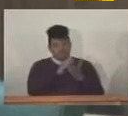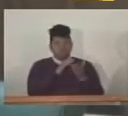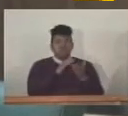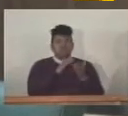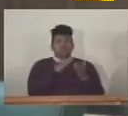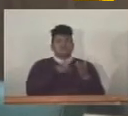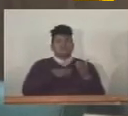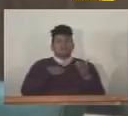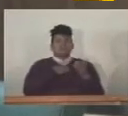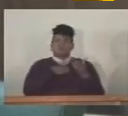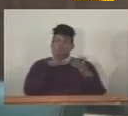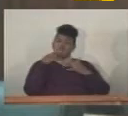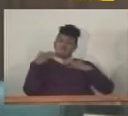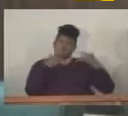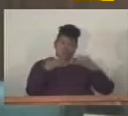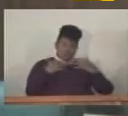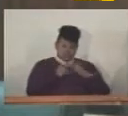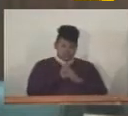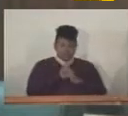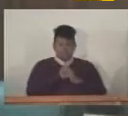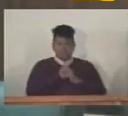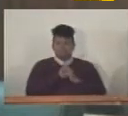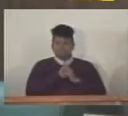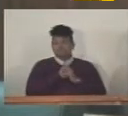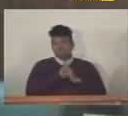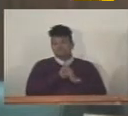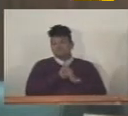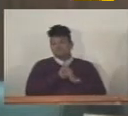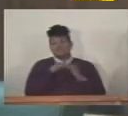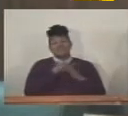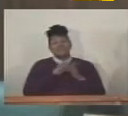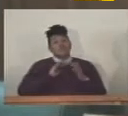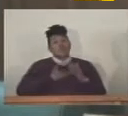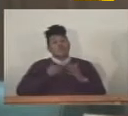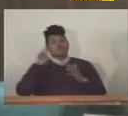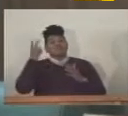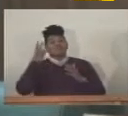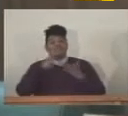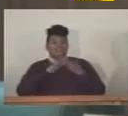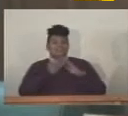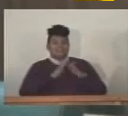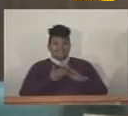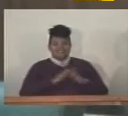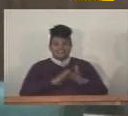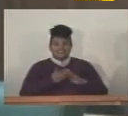scourge of violence in our second city. and across the country.